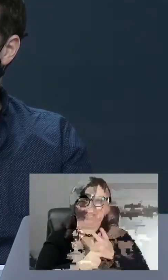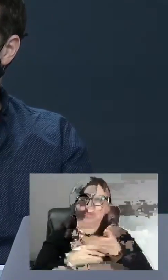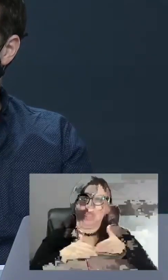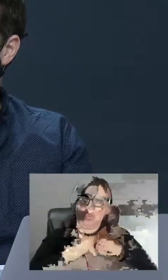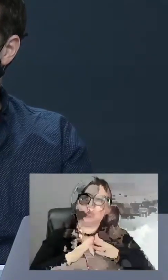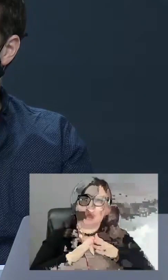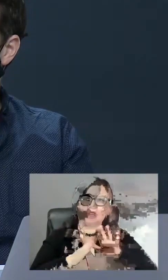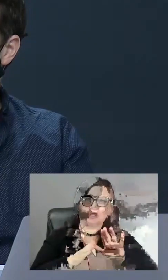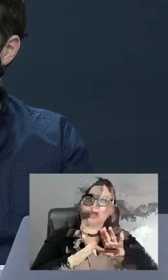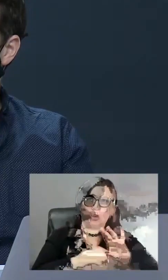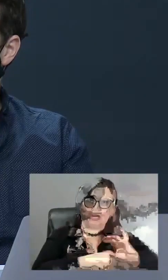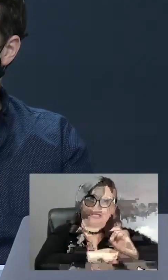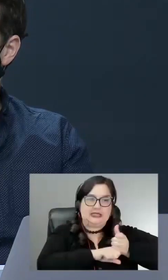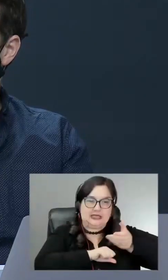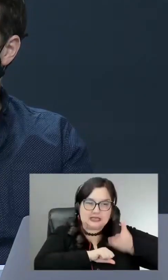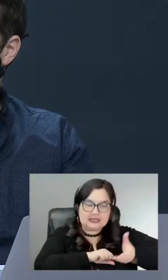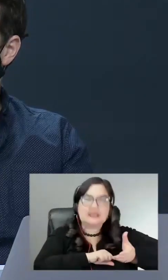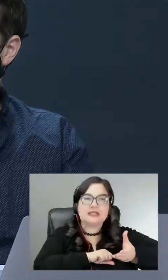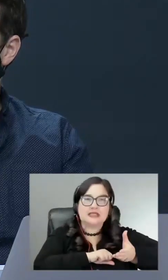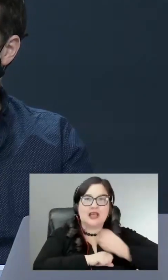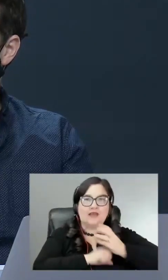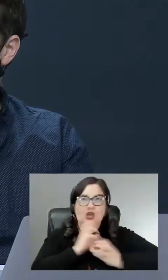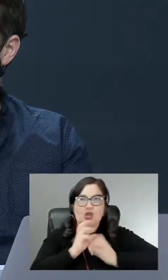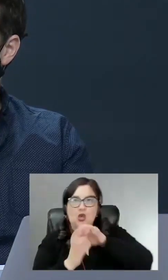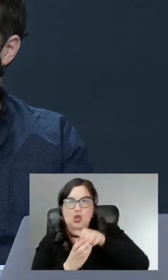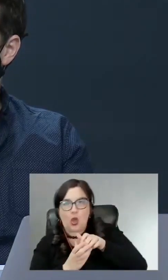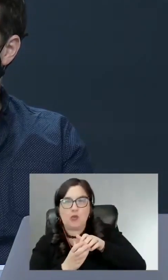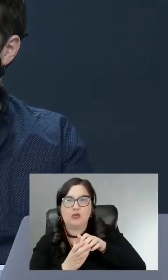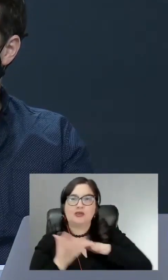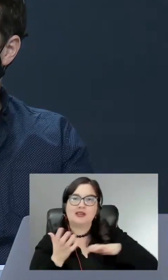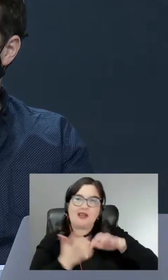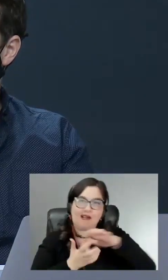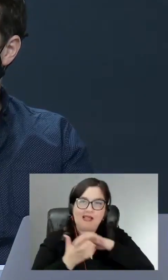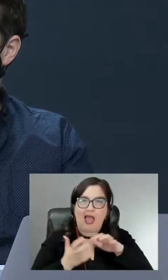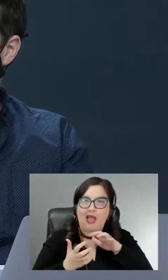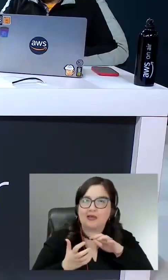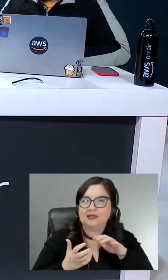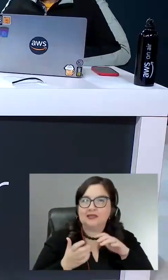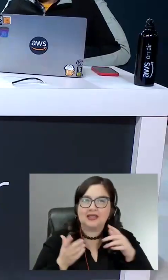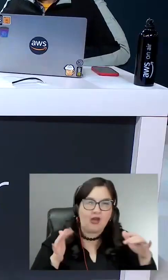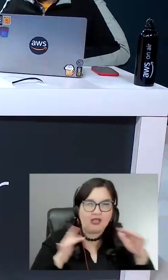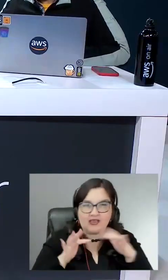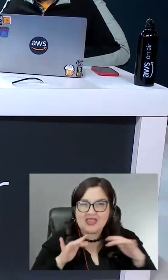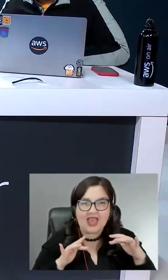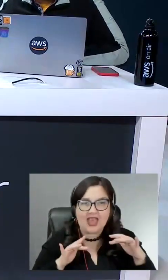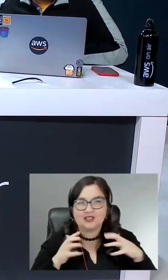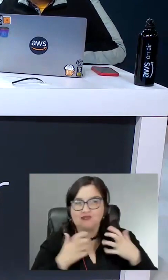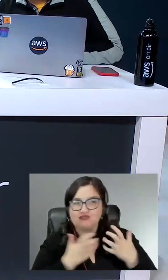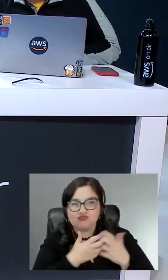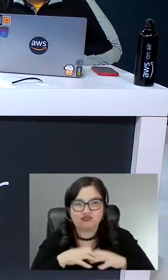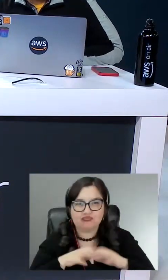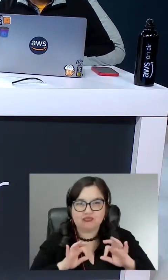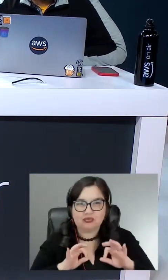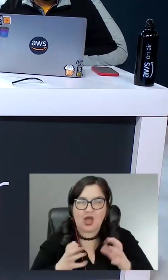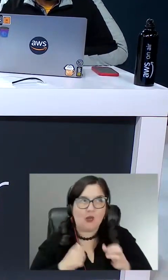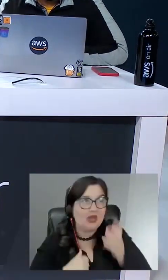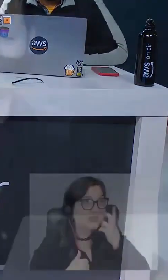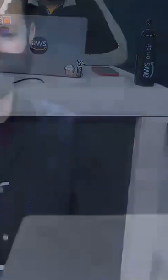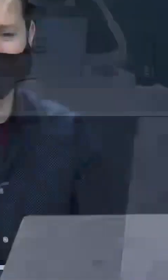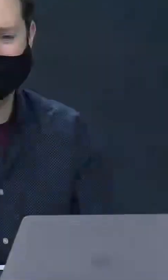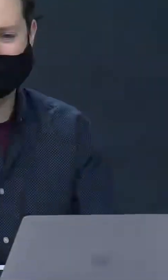gateways with the sort of global Cloud WAN in some sort of interesting ways too. Got it. Should we see this in action? Yeah, you want to show us? Sure,